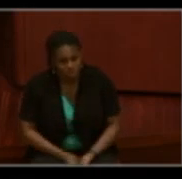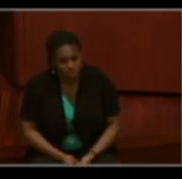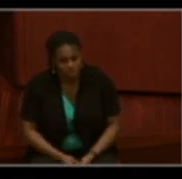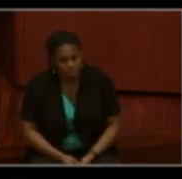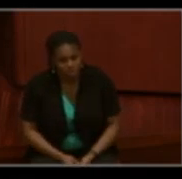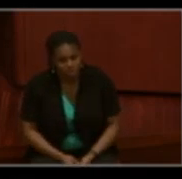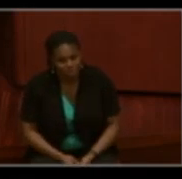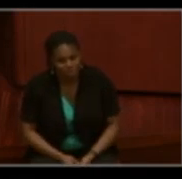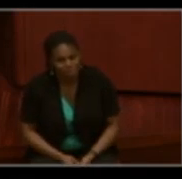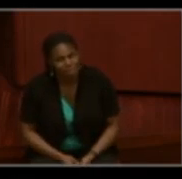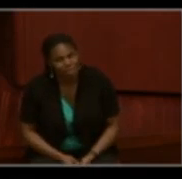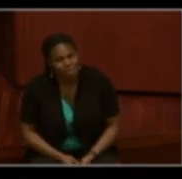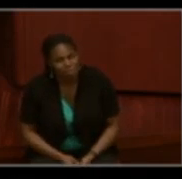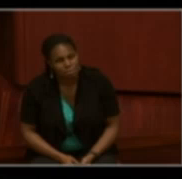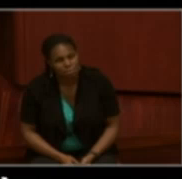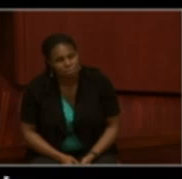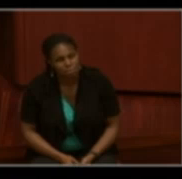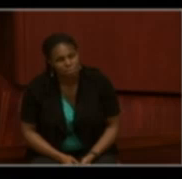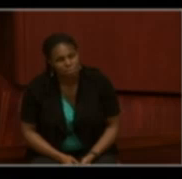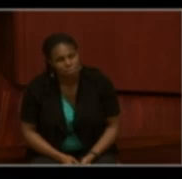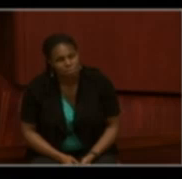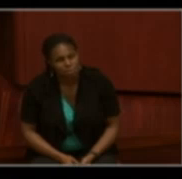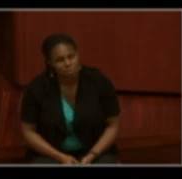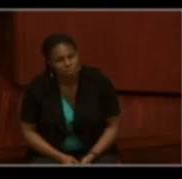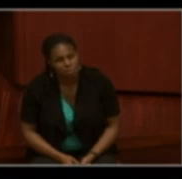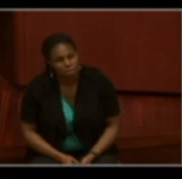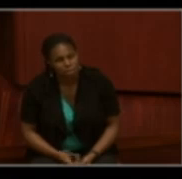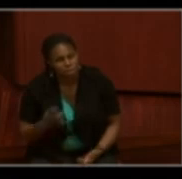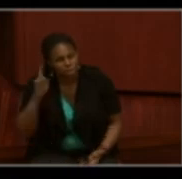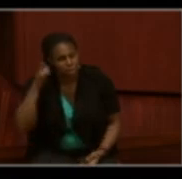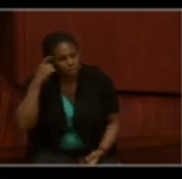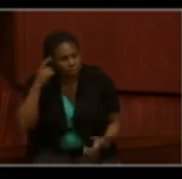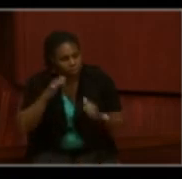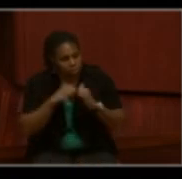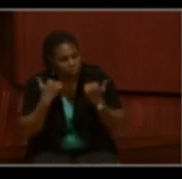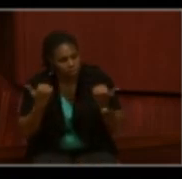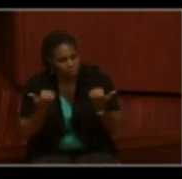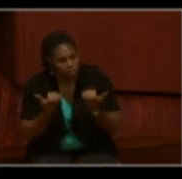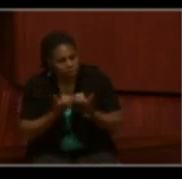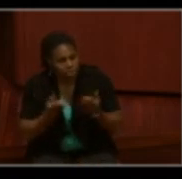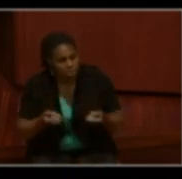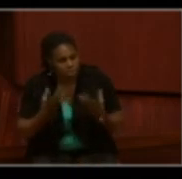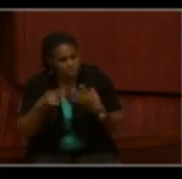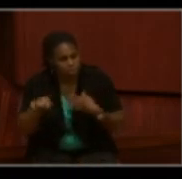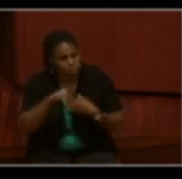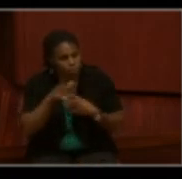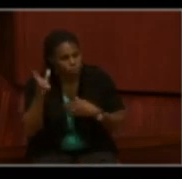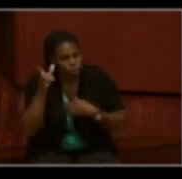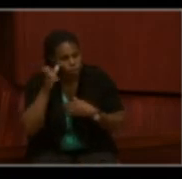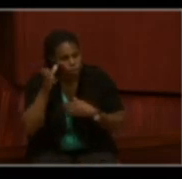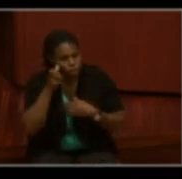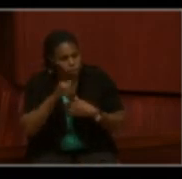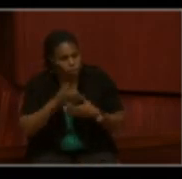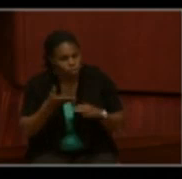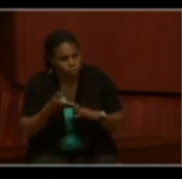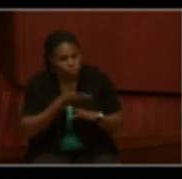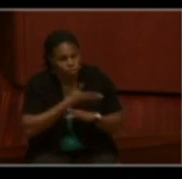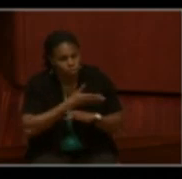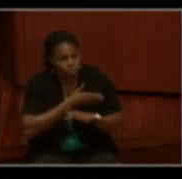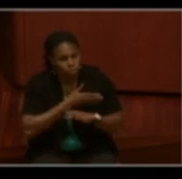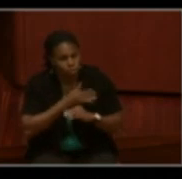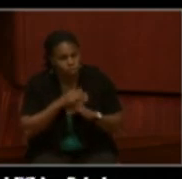So as you can see, the government agencies that many of you have heard of before.